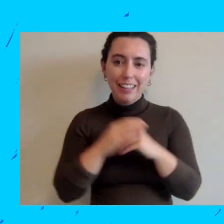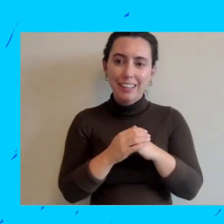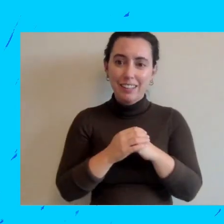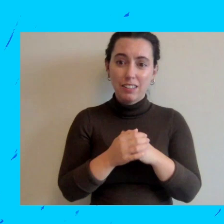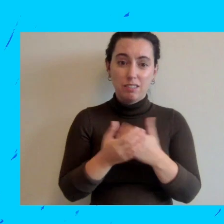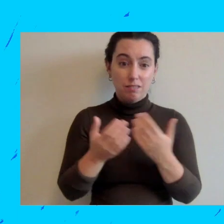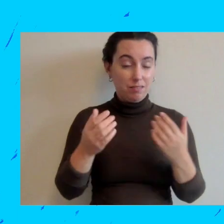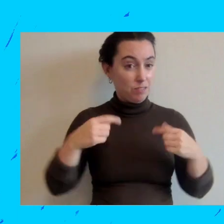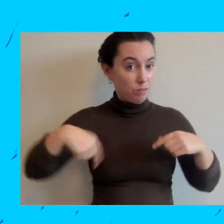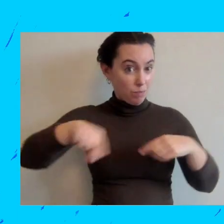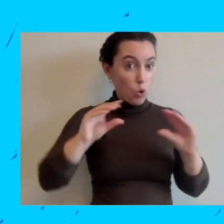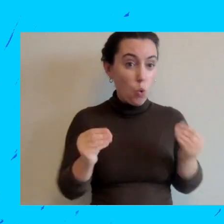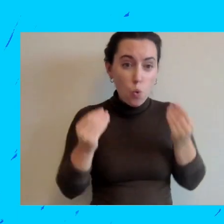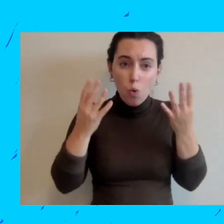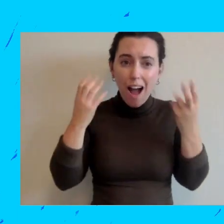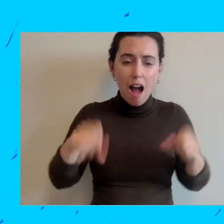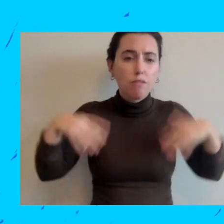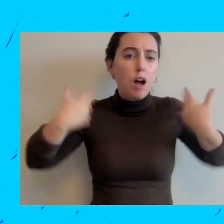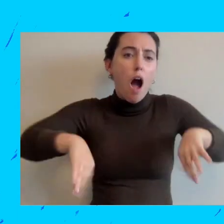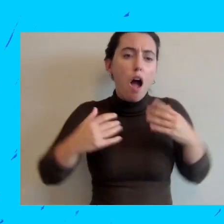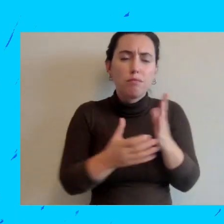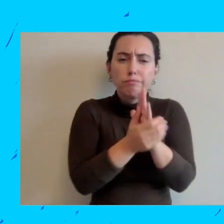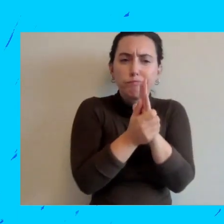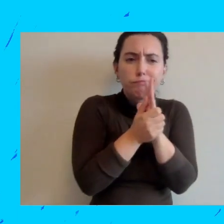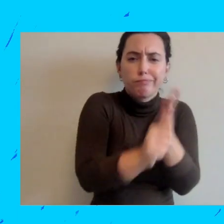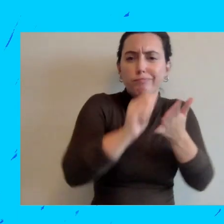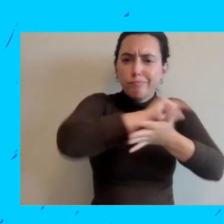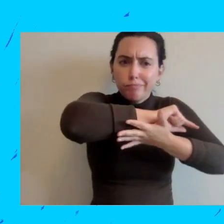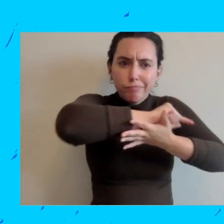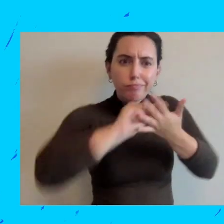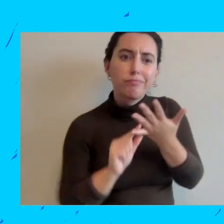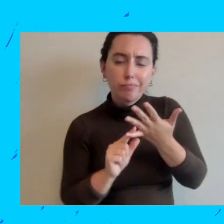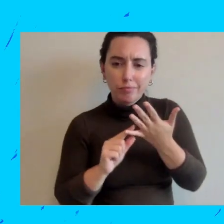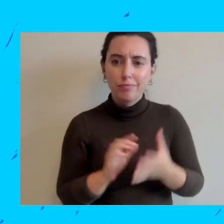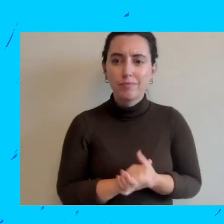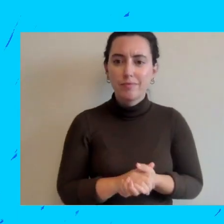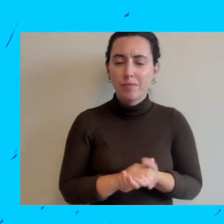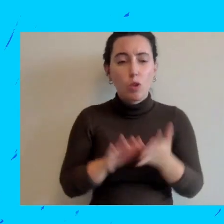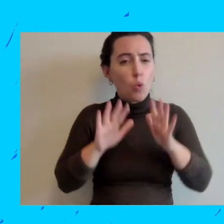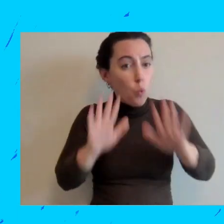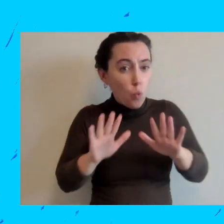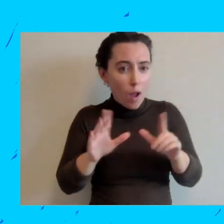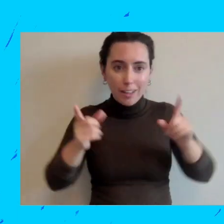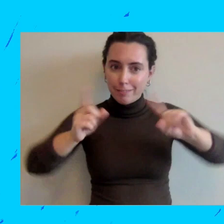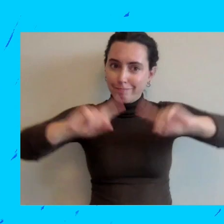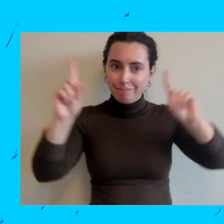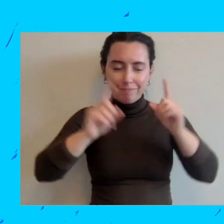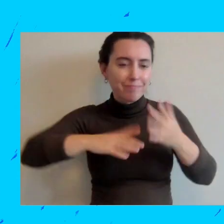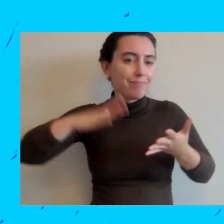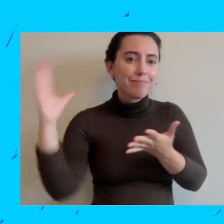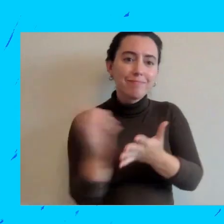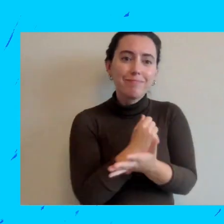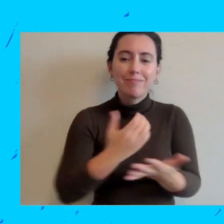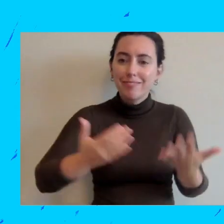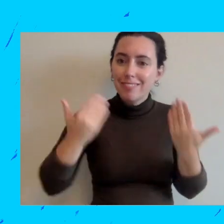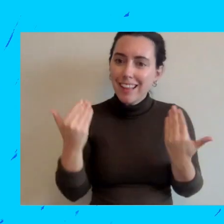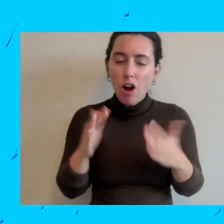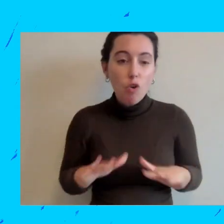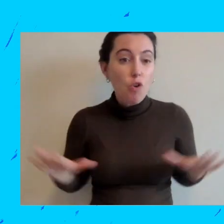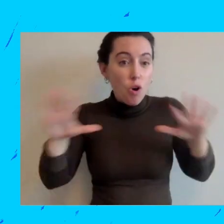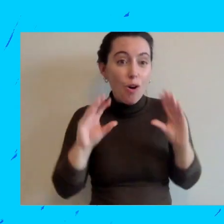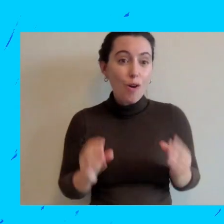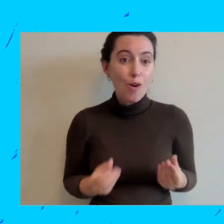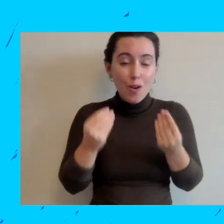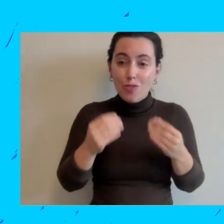our generation while waiting to arrive at the problems of tomorrow. Instead, let's enable all young people to be actively learning